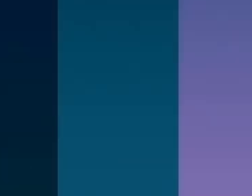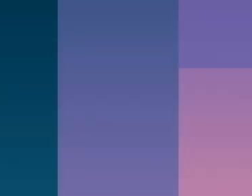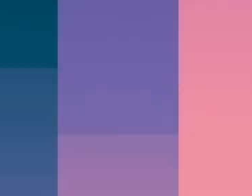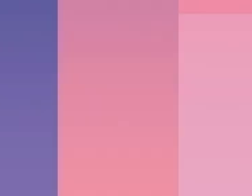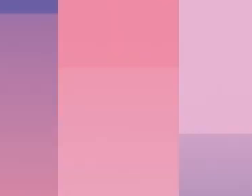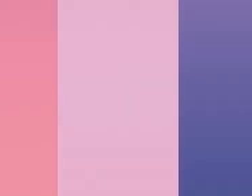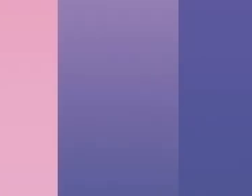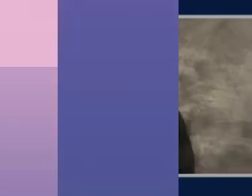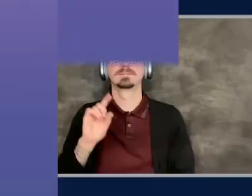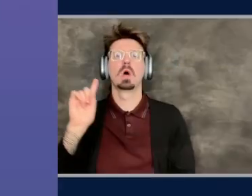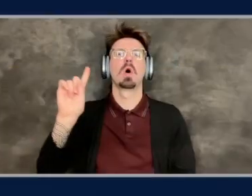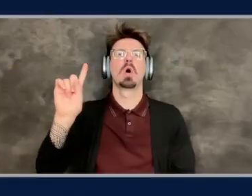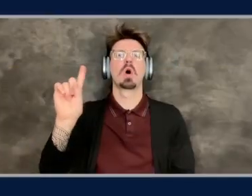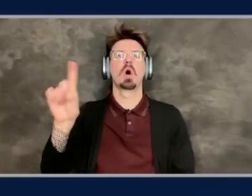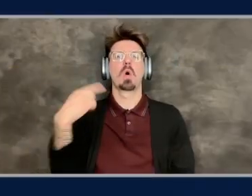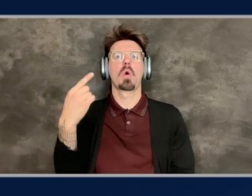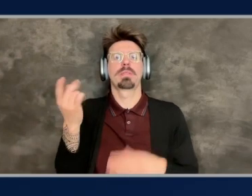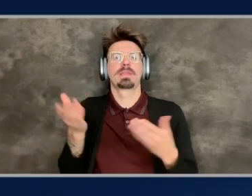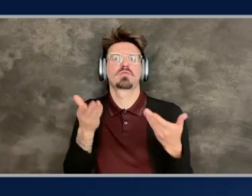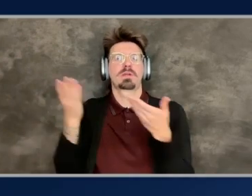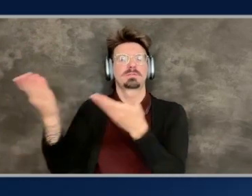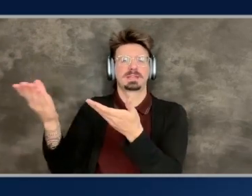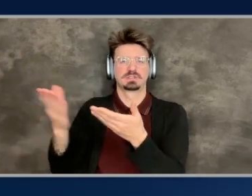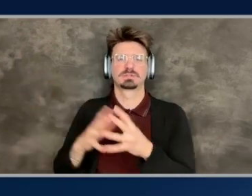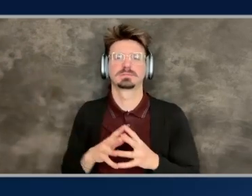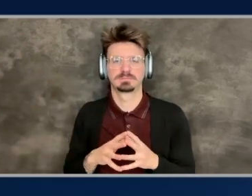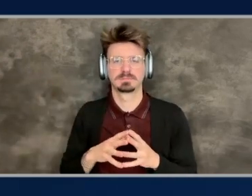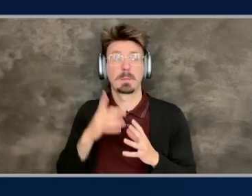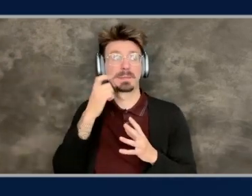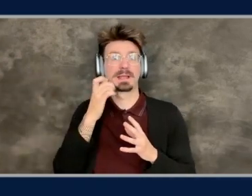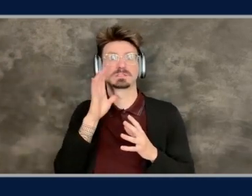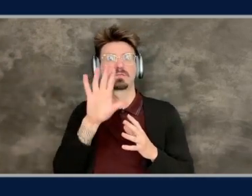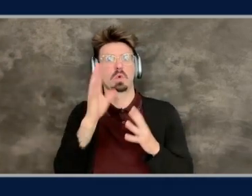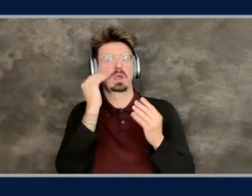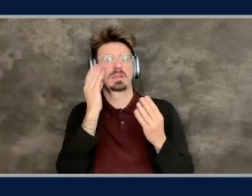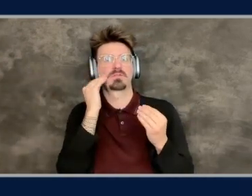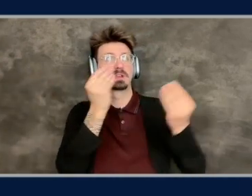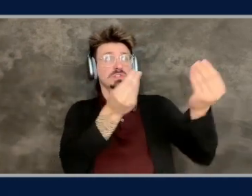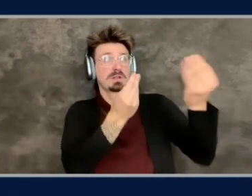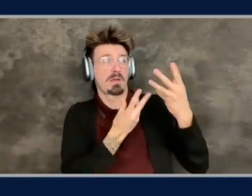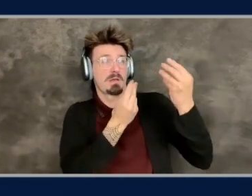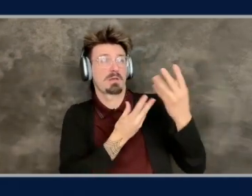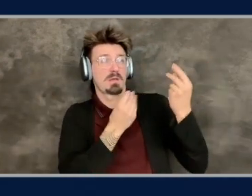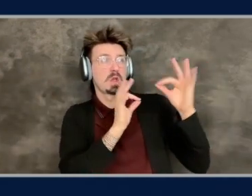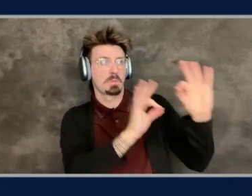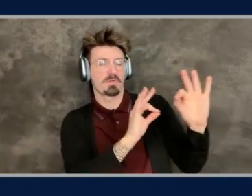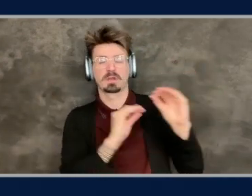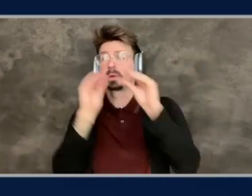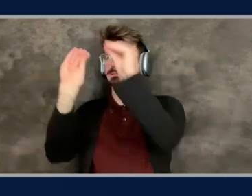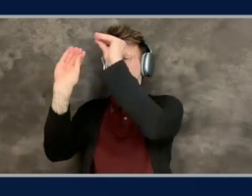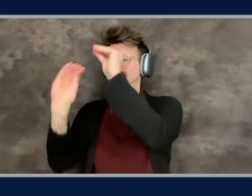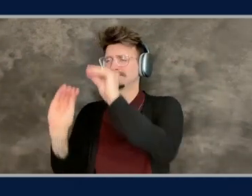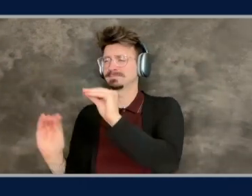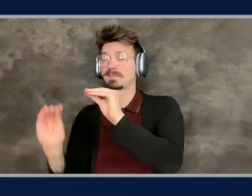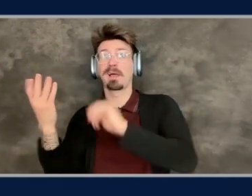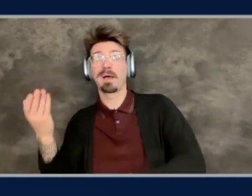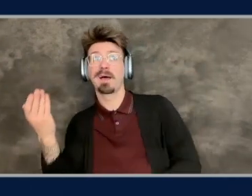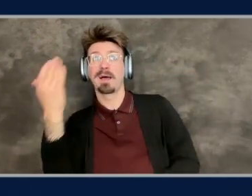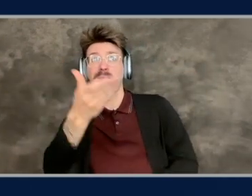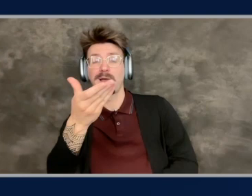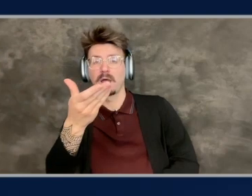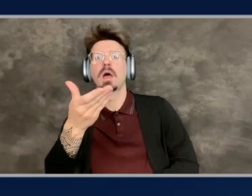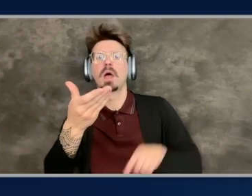off of the information you gave us. Plus, now we're giving you information so that you can decide like which of our recommendations is